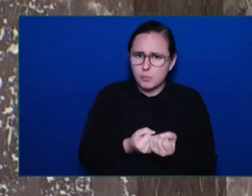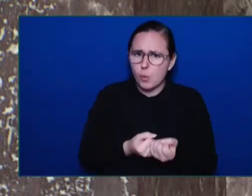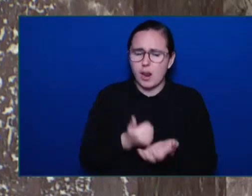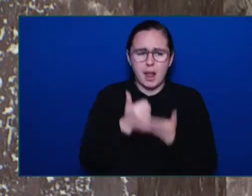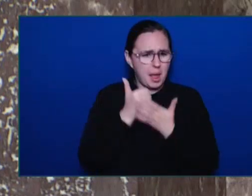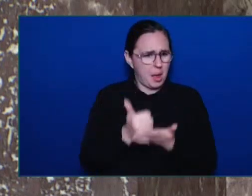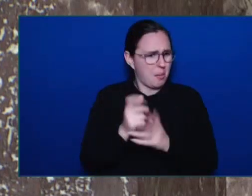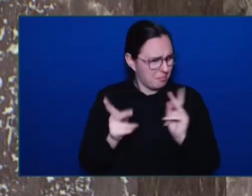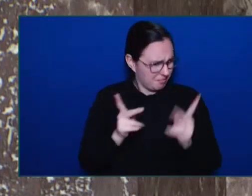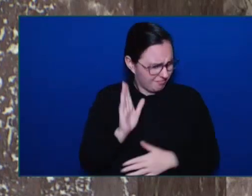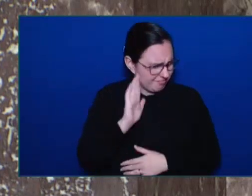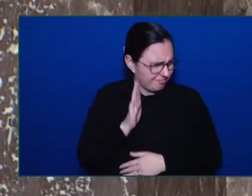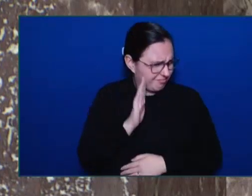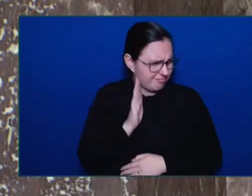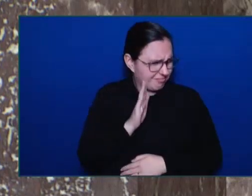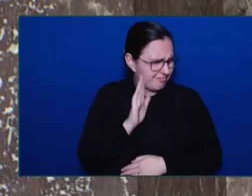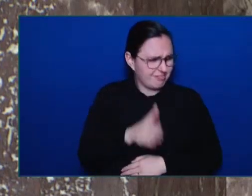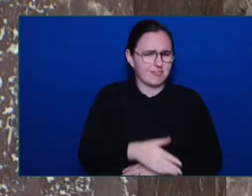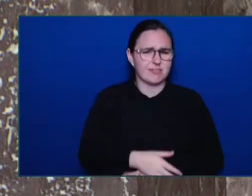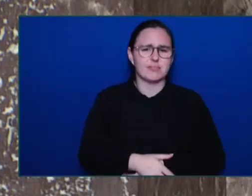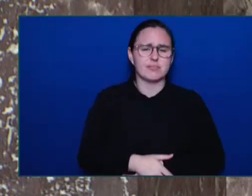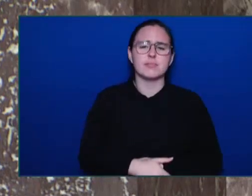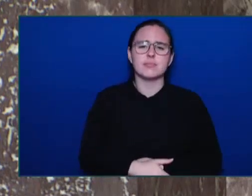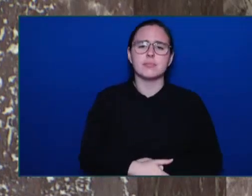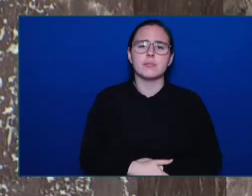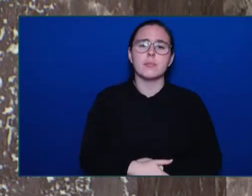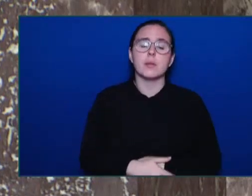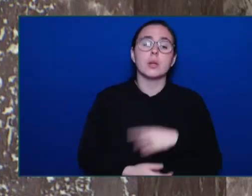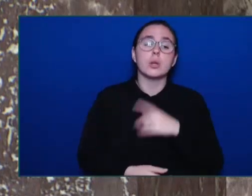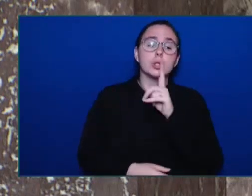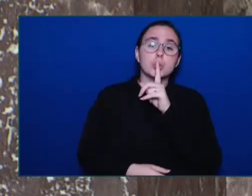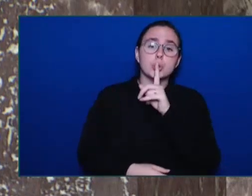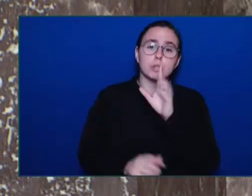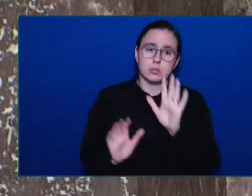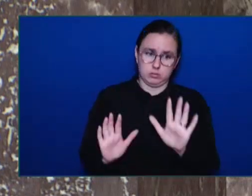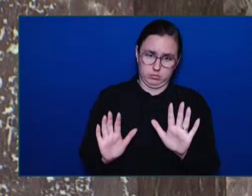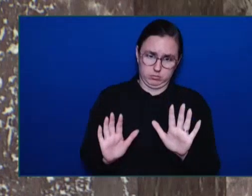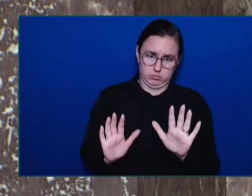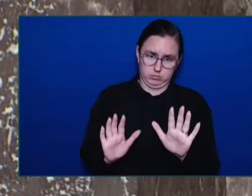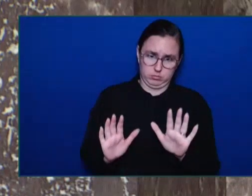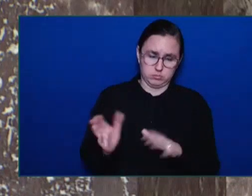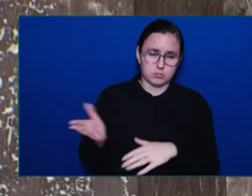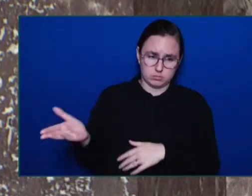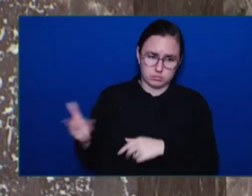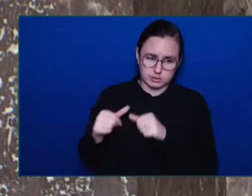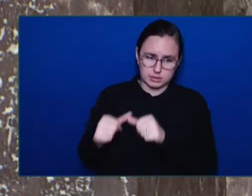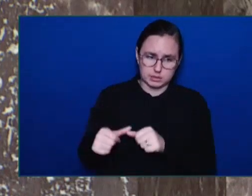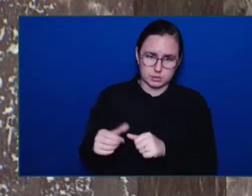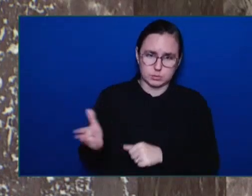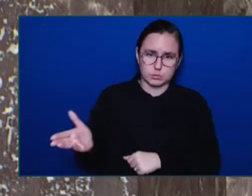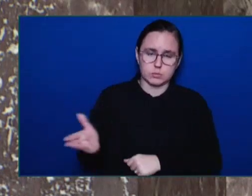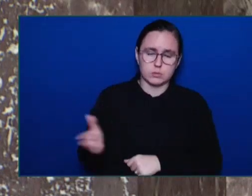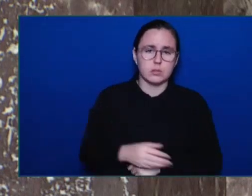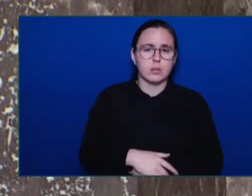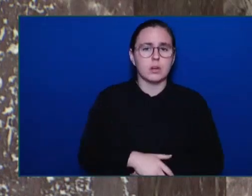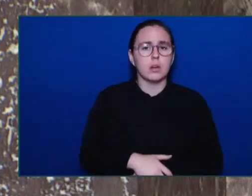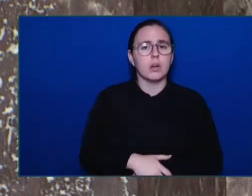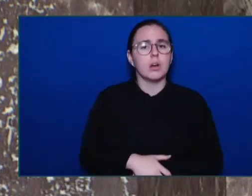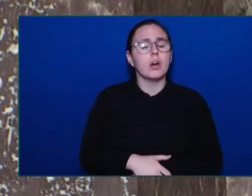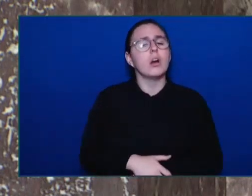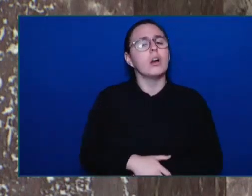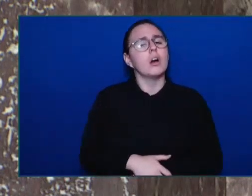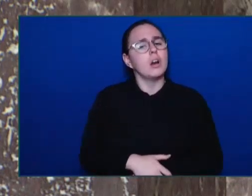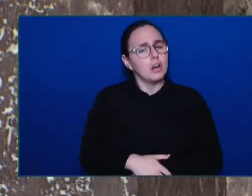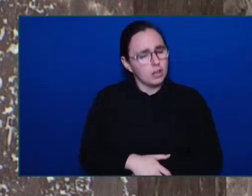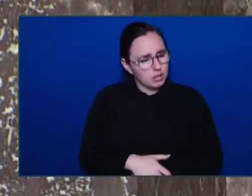Please continue. Honourable Speaker, as I've highlighted, these are challenges being dealt with communities around North America. We are taking action here